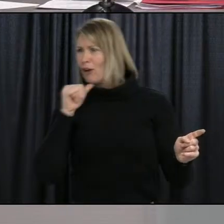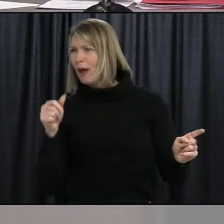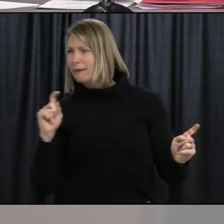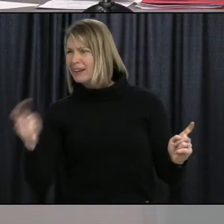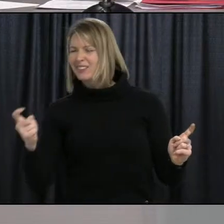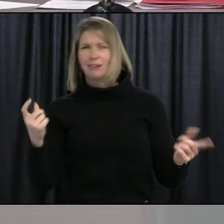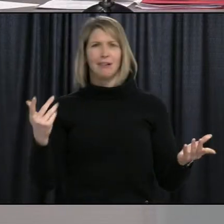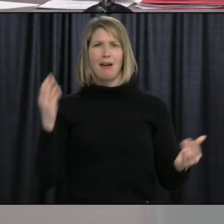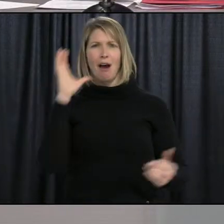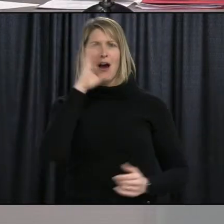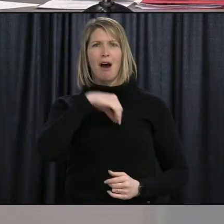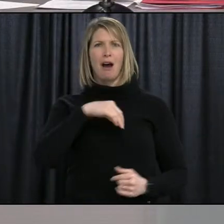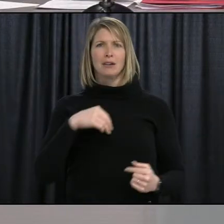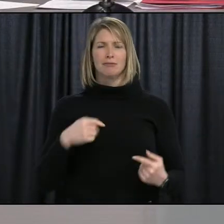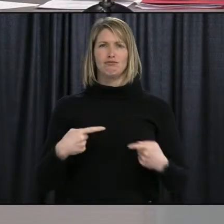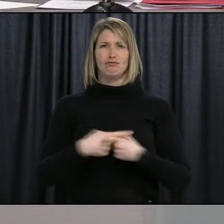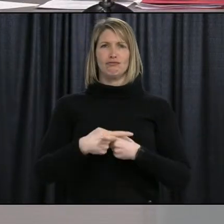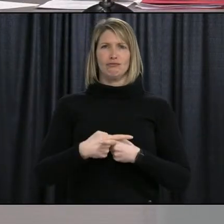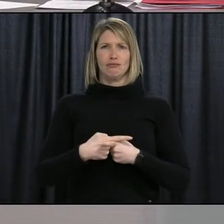or vaccination